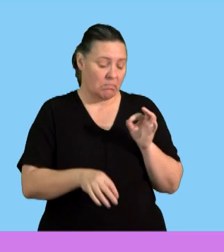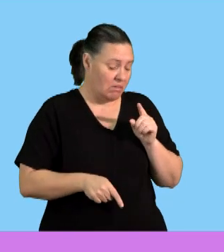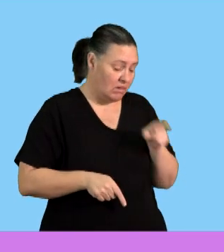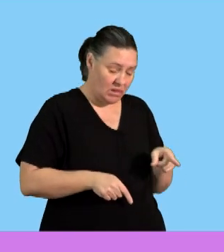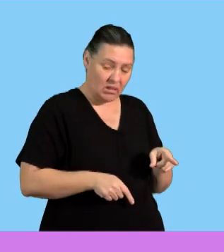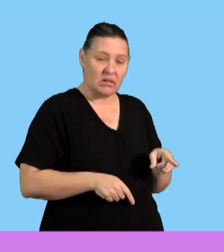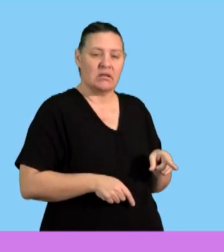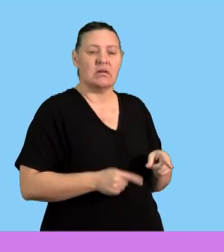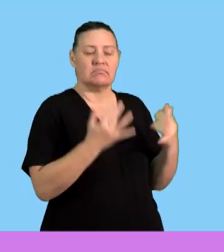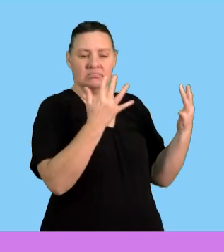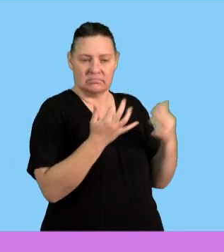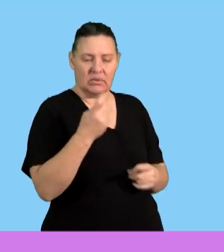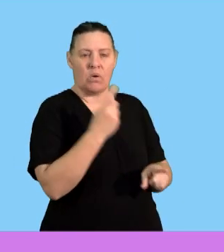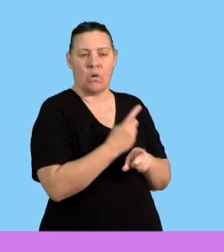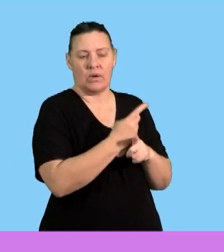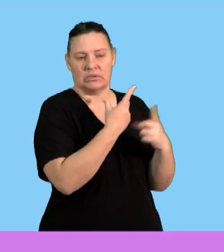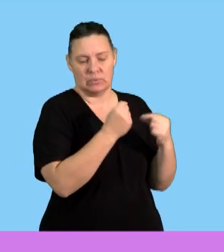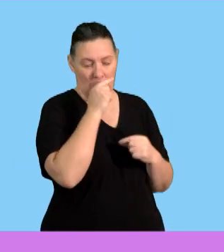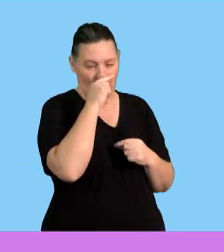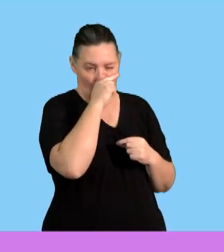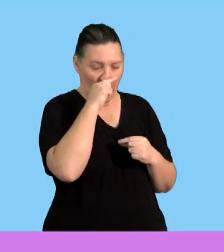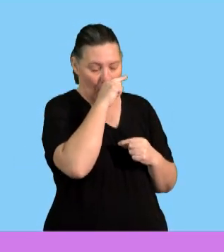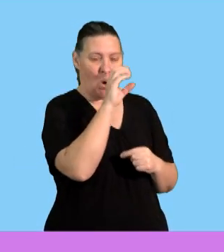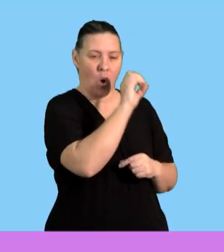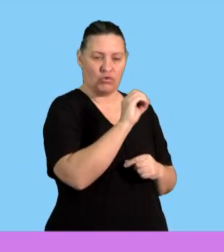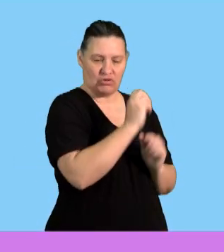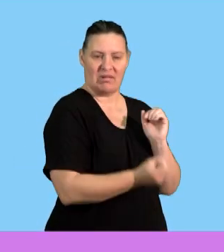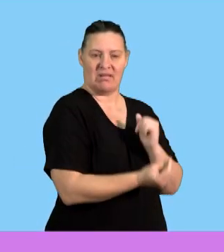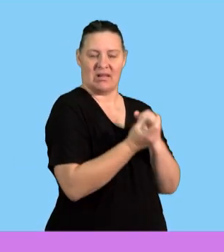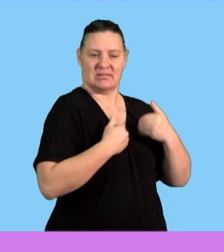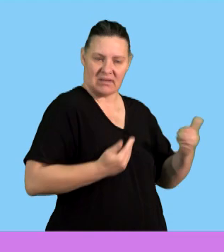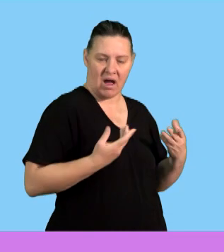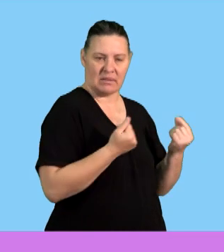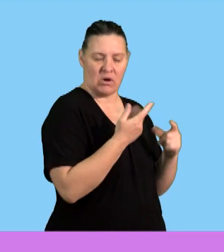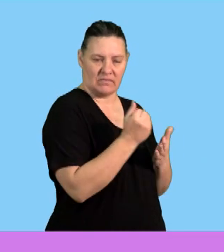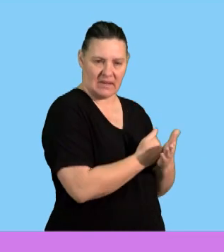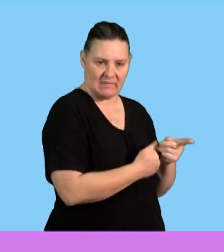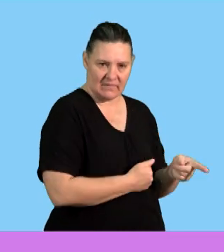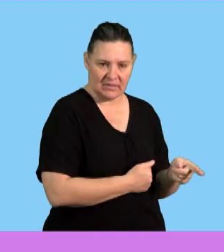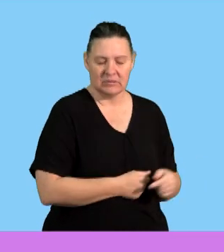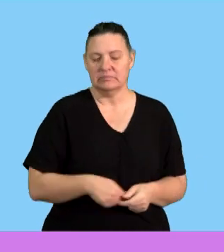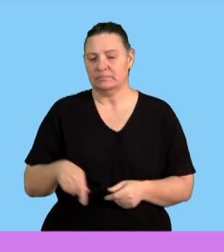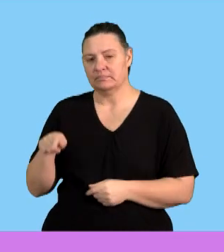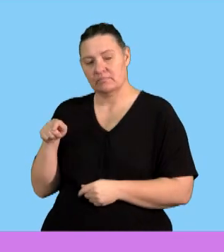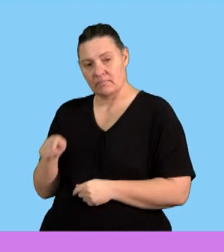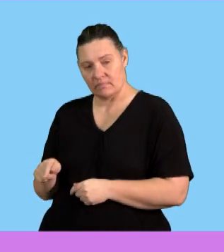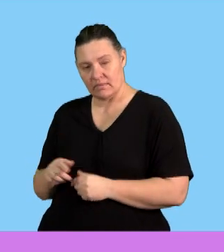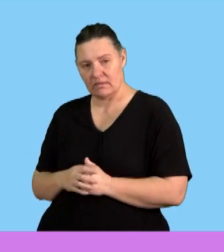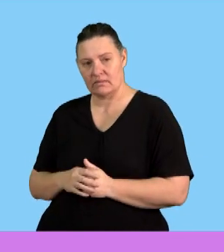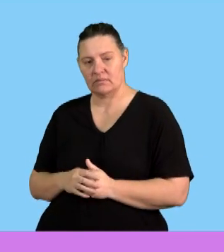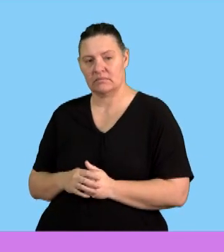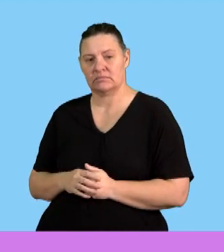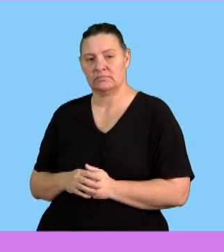simple interest, the interest calculation is always done on the original amount of the savings